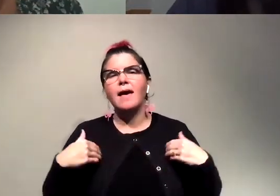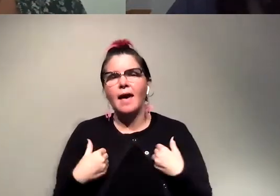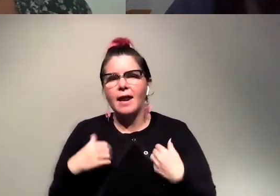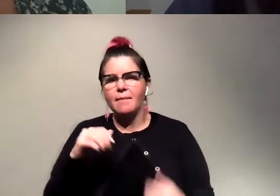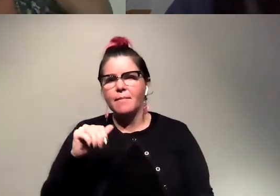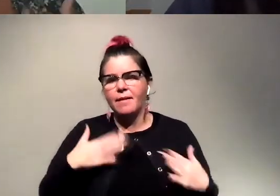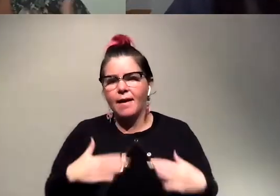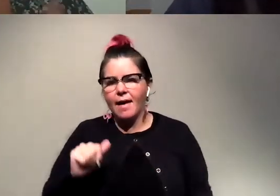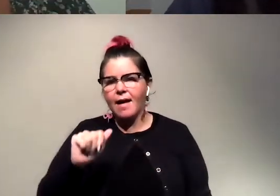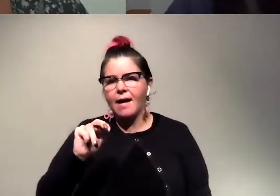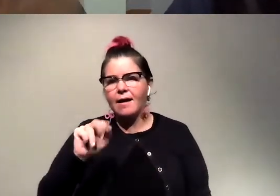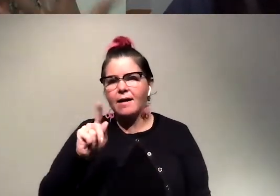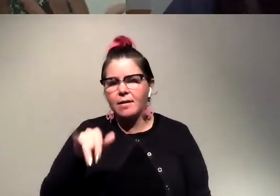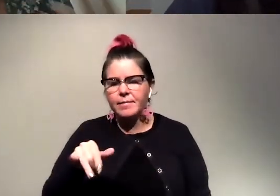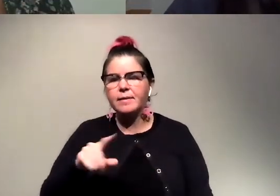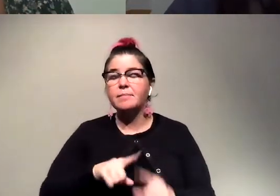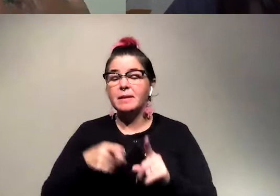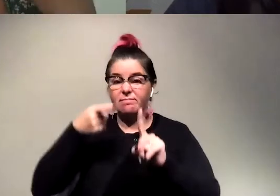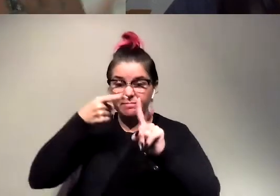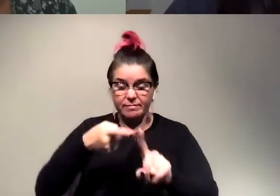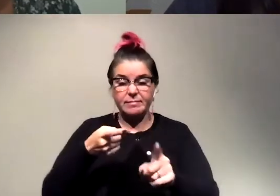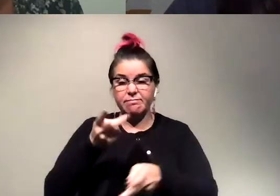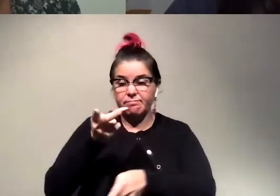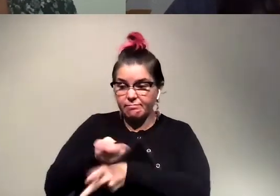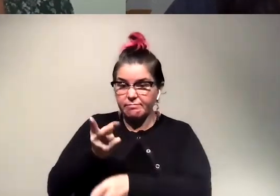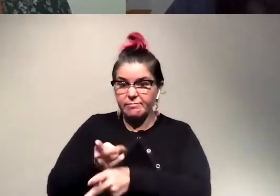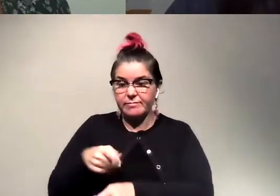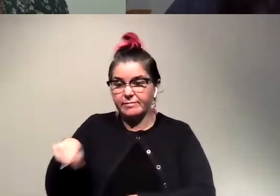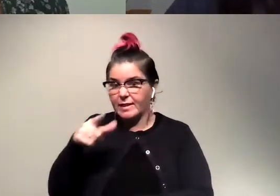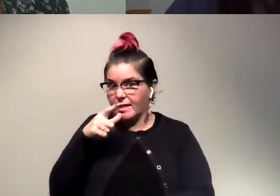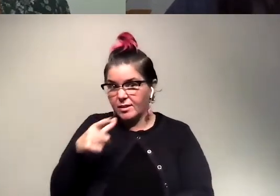and all of that, but specifically for the handling of these lizards.